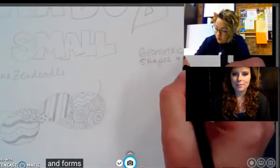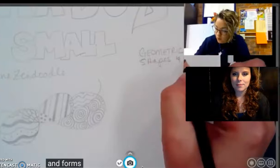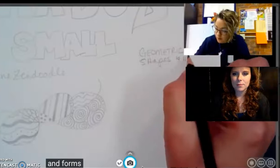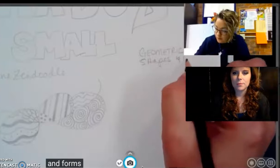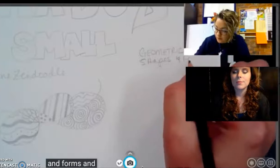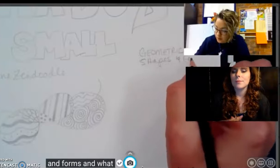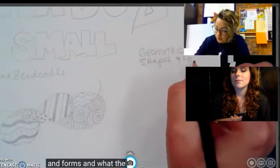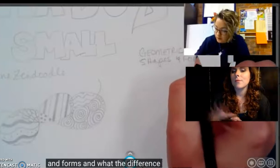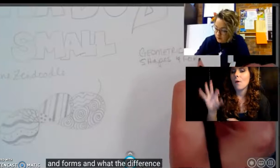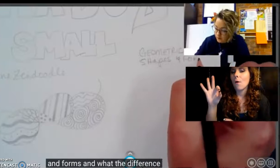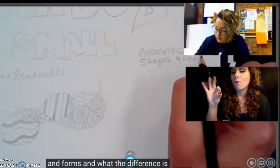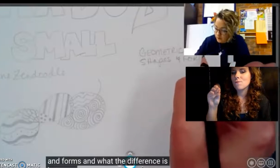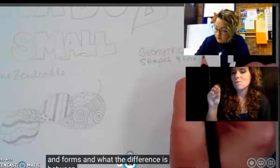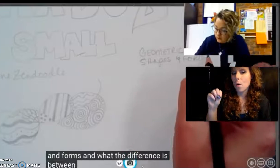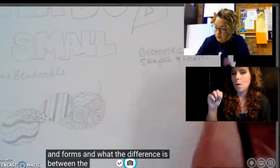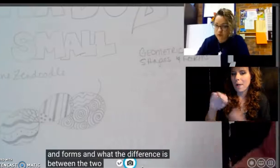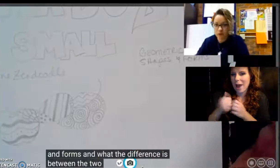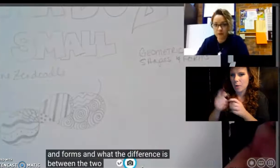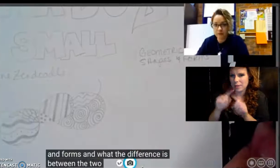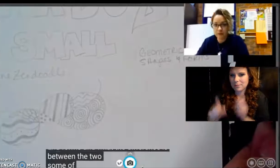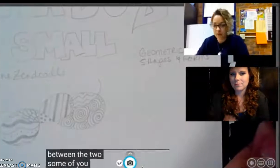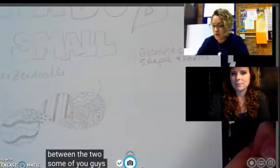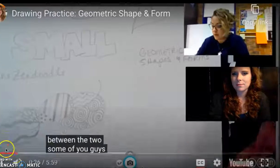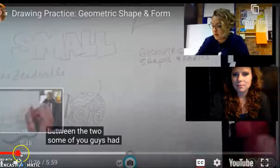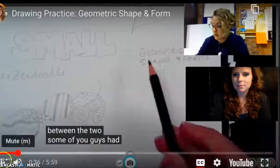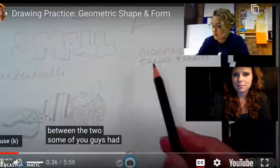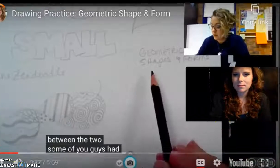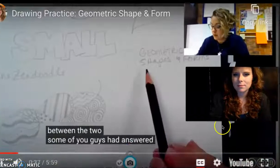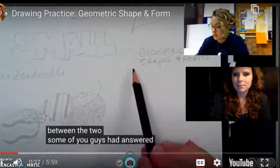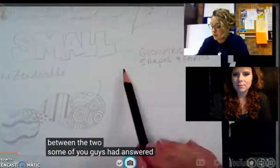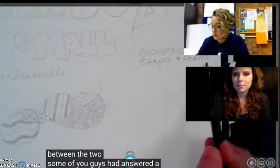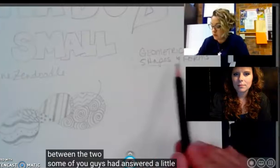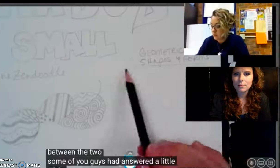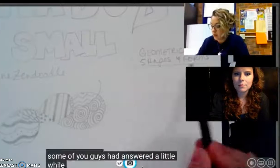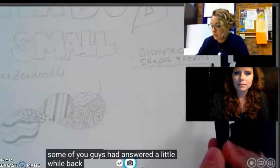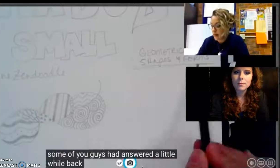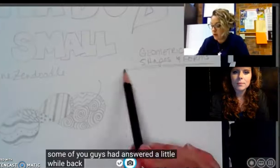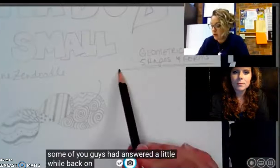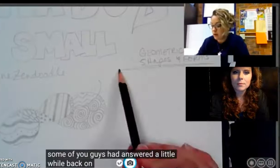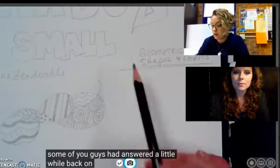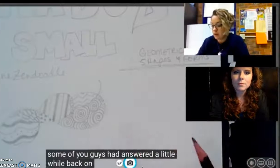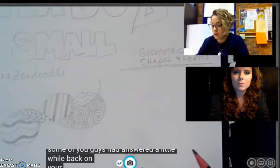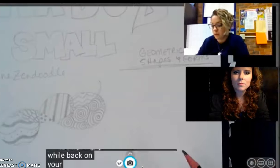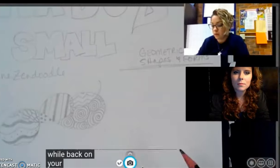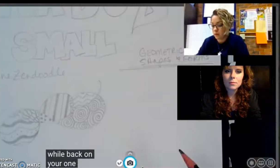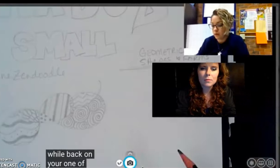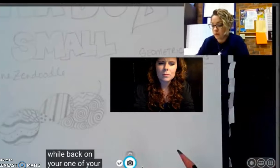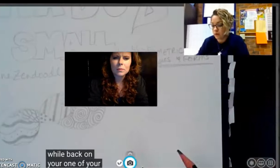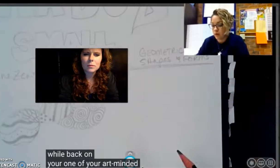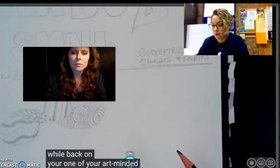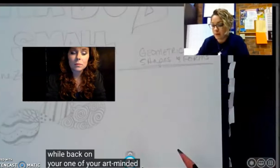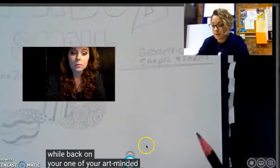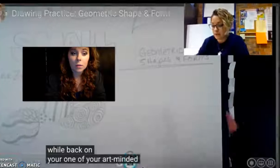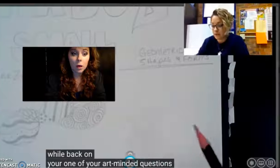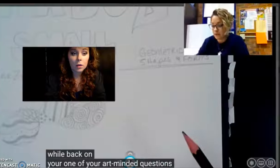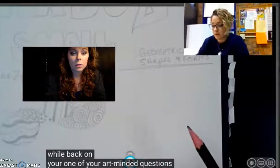and forms and what the difference is between the two. Some of you guys had answered a little while back on one of